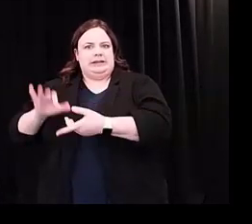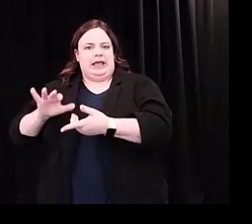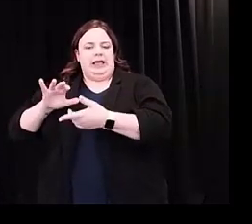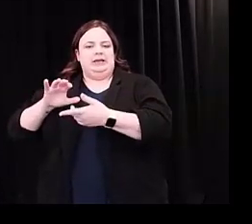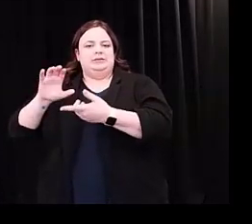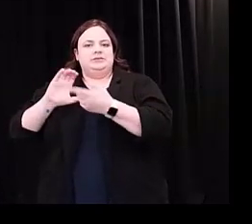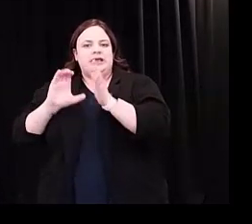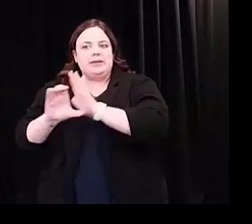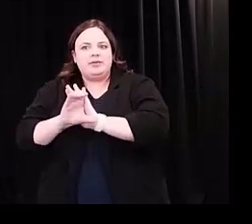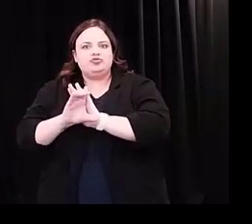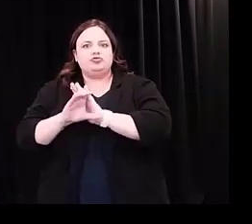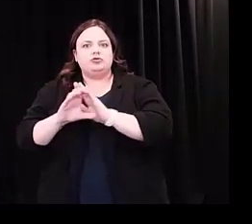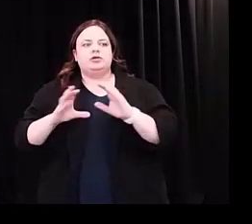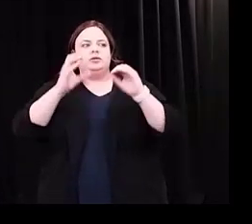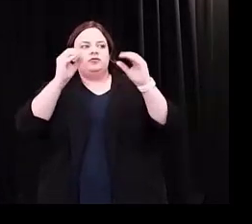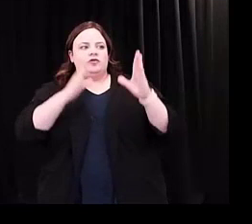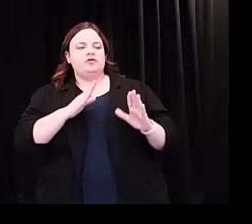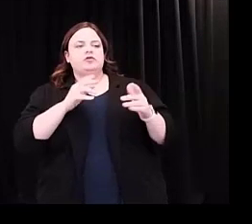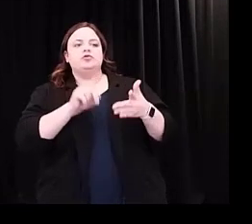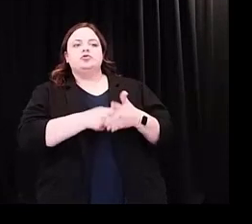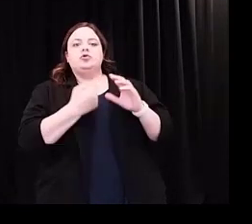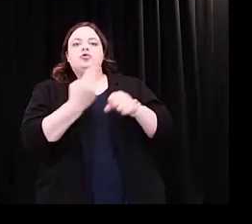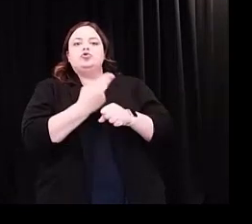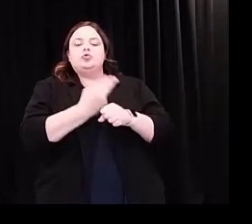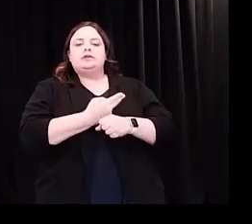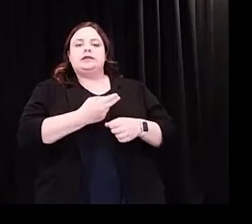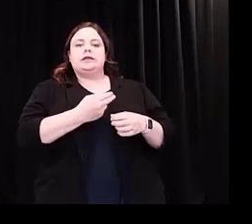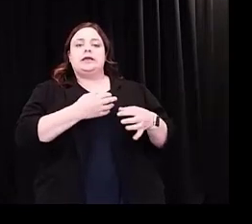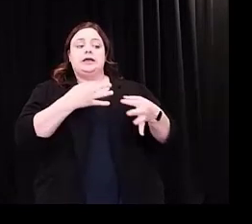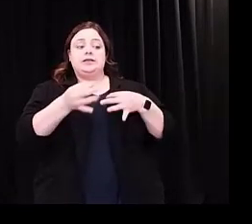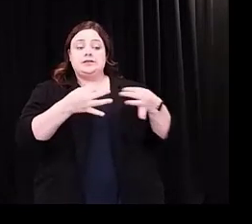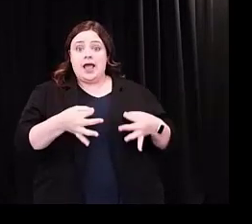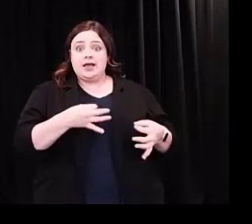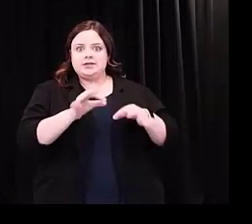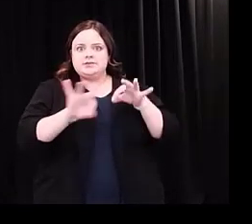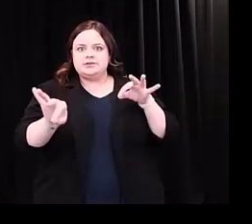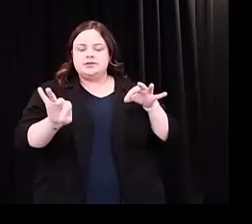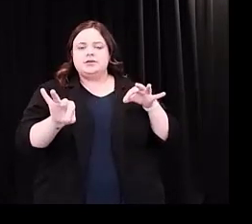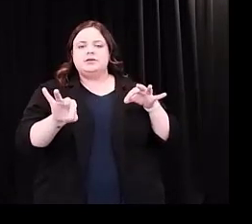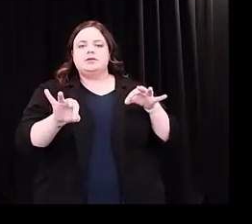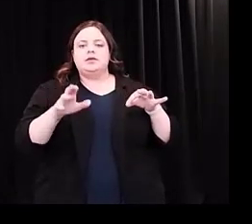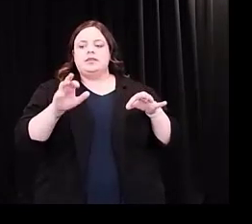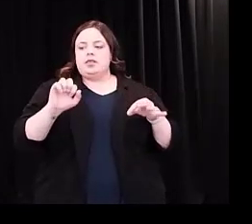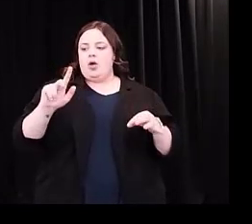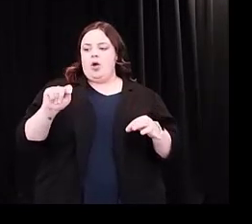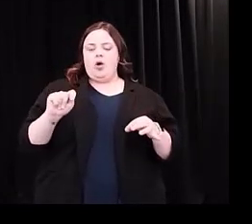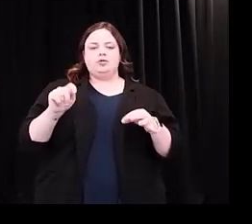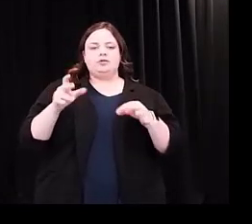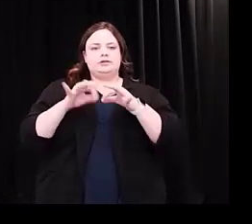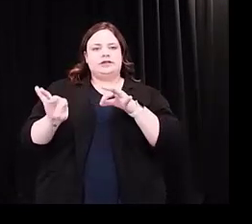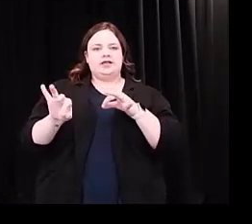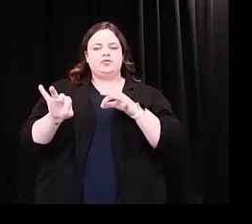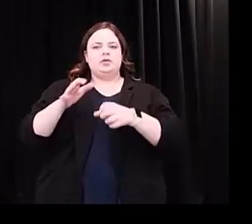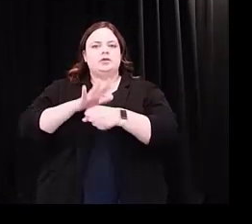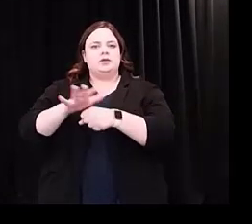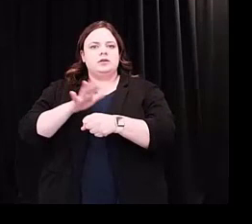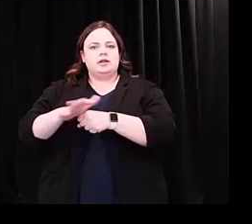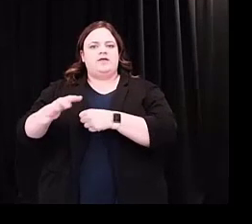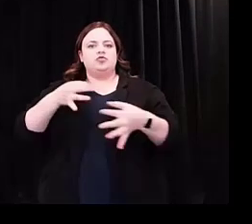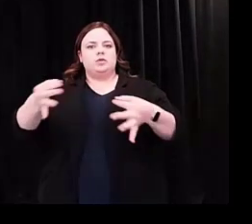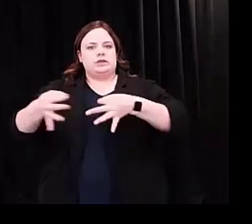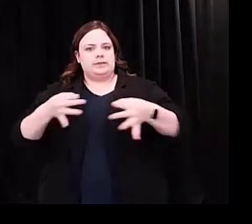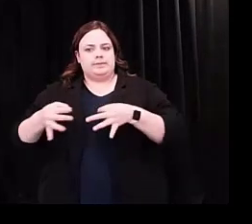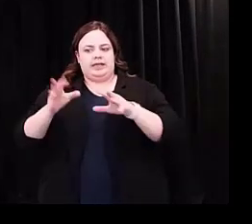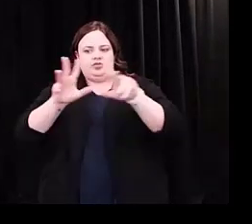could do that, and he started using text. And the alt text was enough to explain the